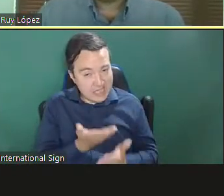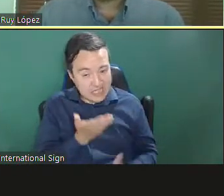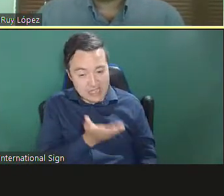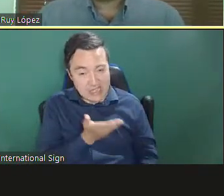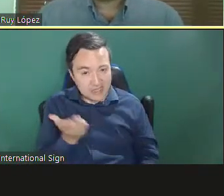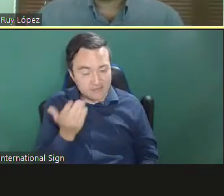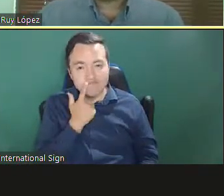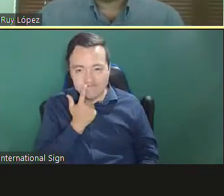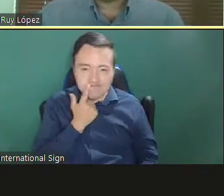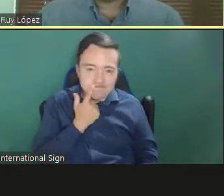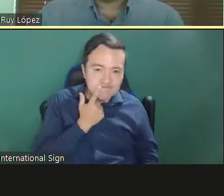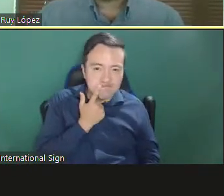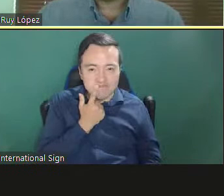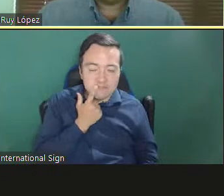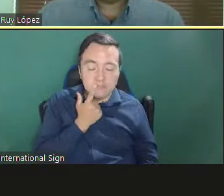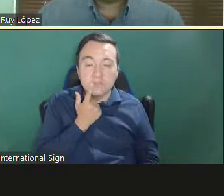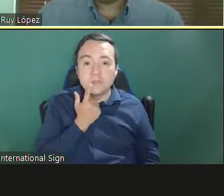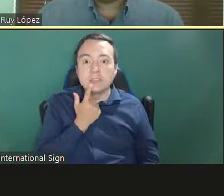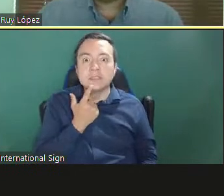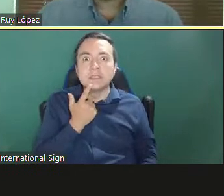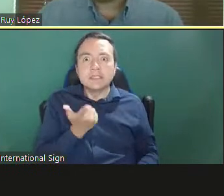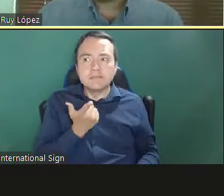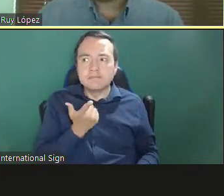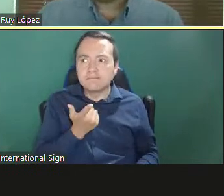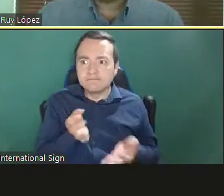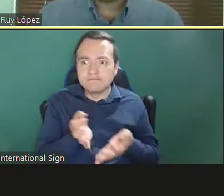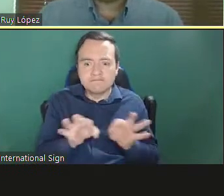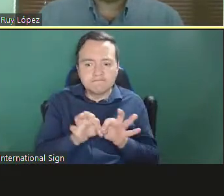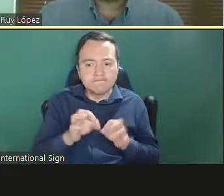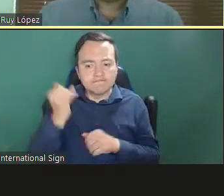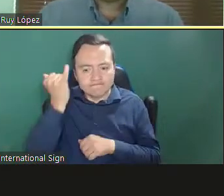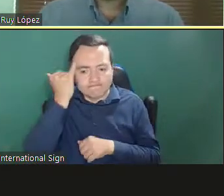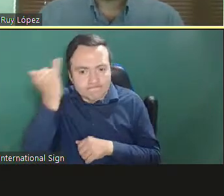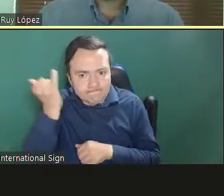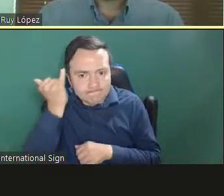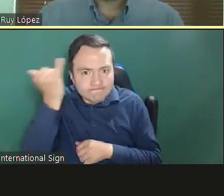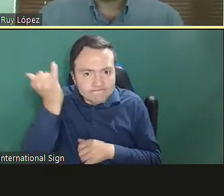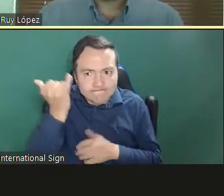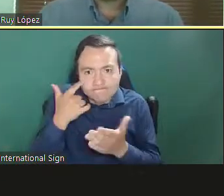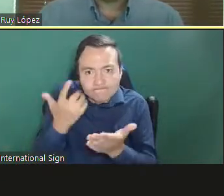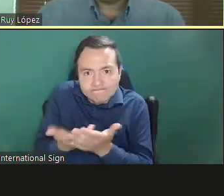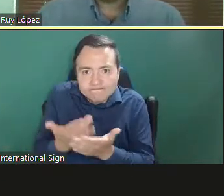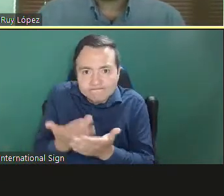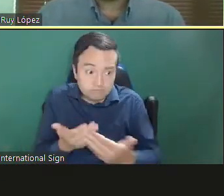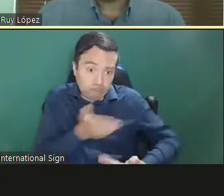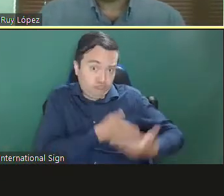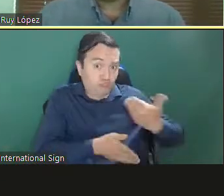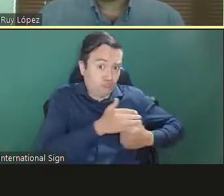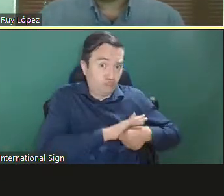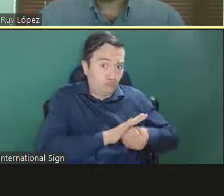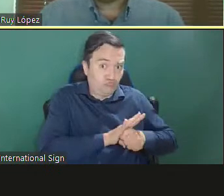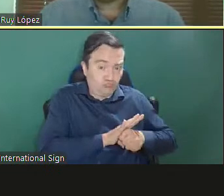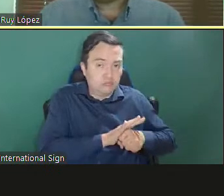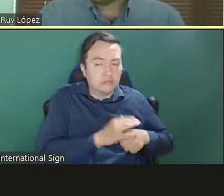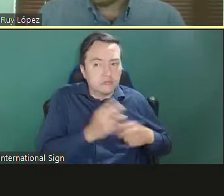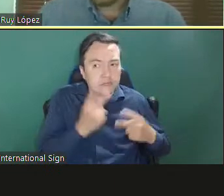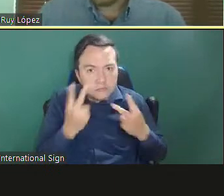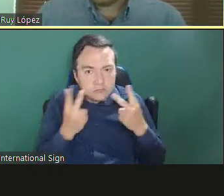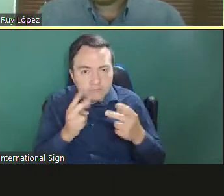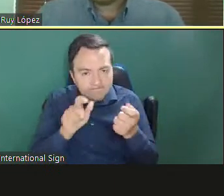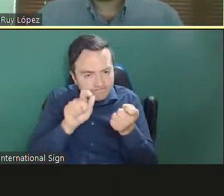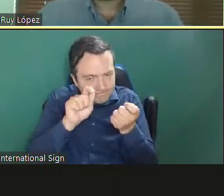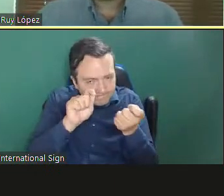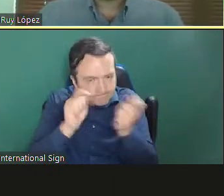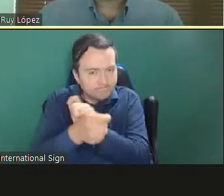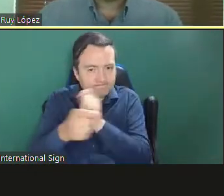identified, and going on to the original ideas from before the pandemic, some of